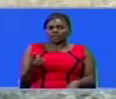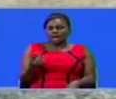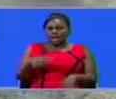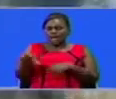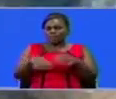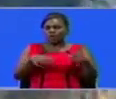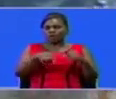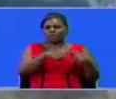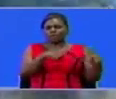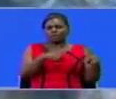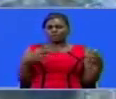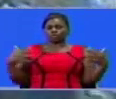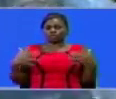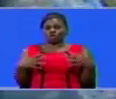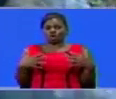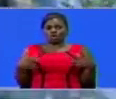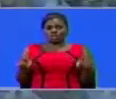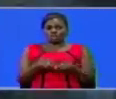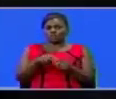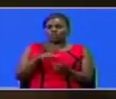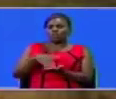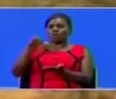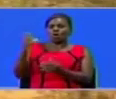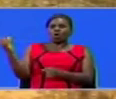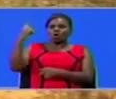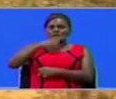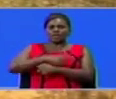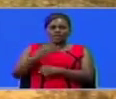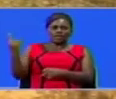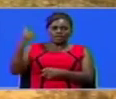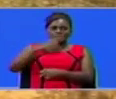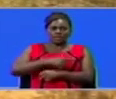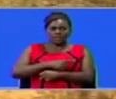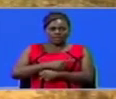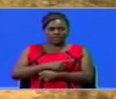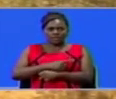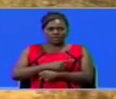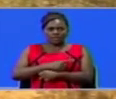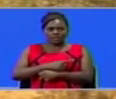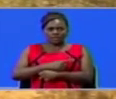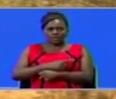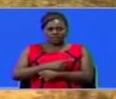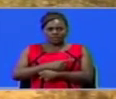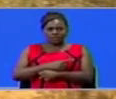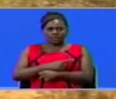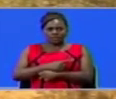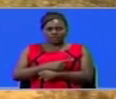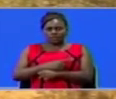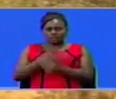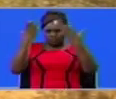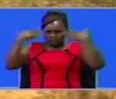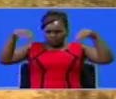wildlife killed is not only alarming but rising by the day. Kwa rekodi yangu ile nyati mimi mwenyewe nimeona kwa ground ni nyati